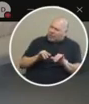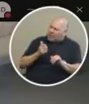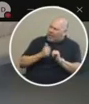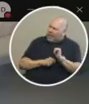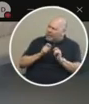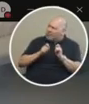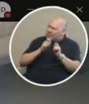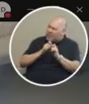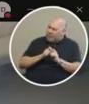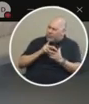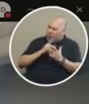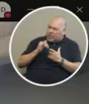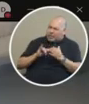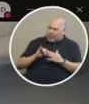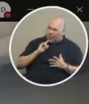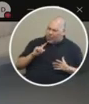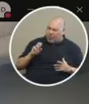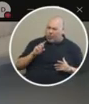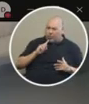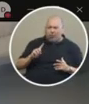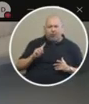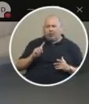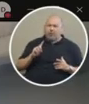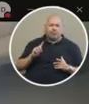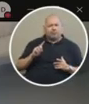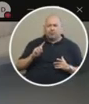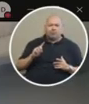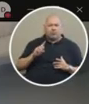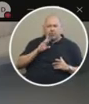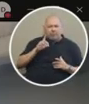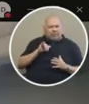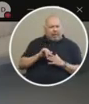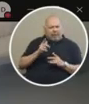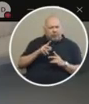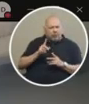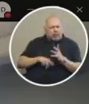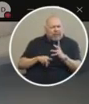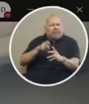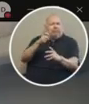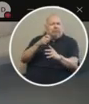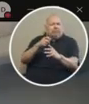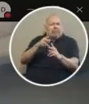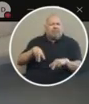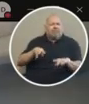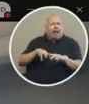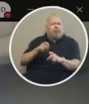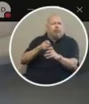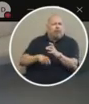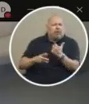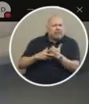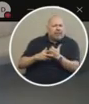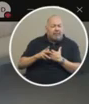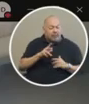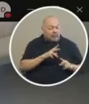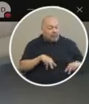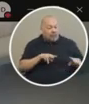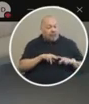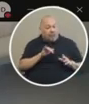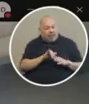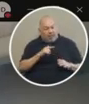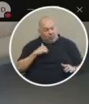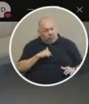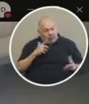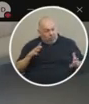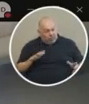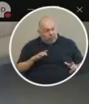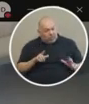any potential projects that are along the pipelines? So there's the value engineering we